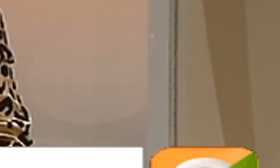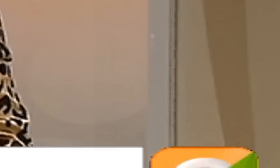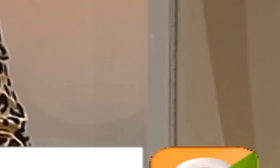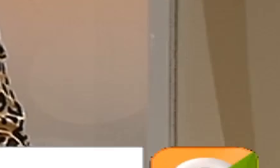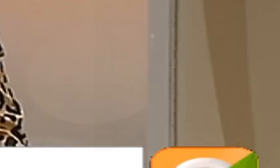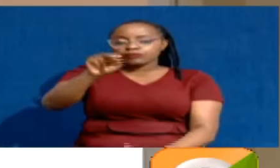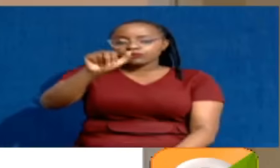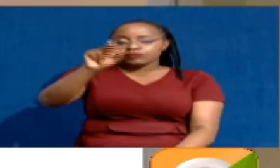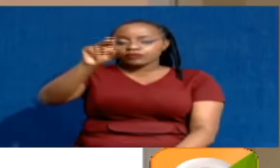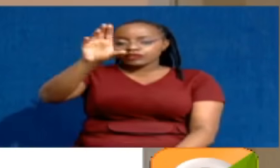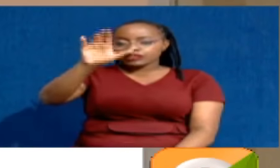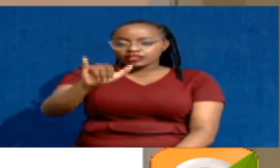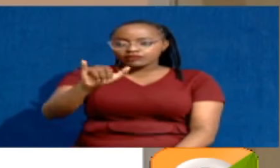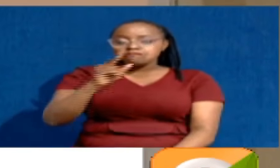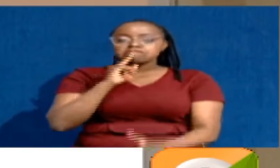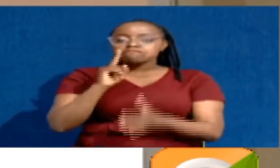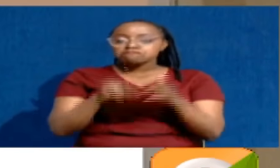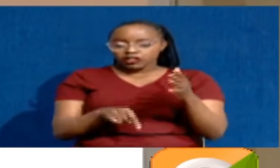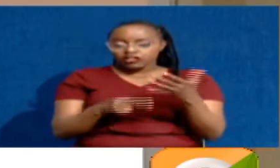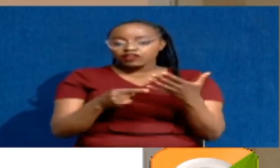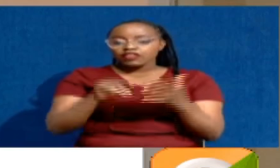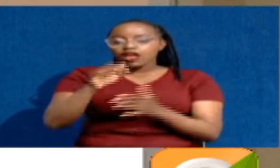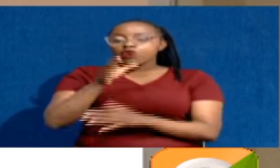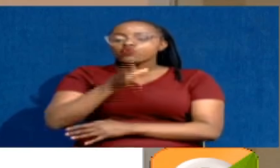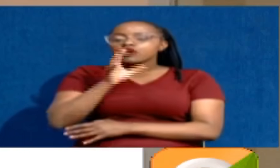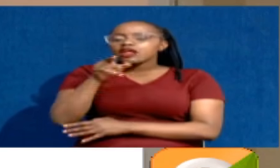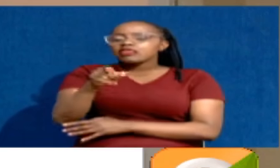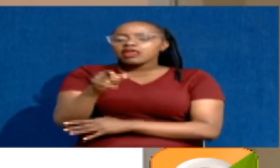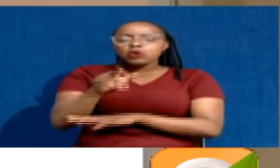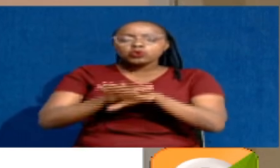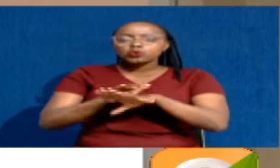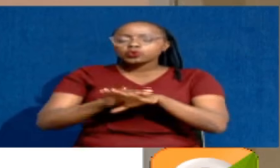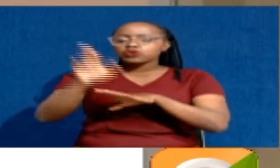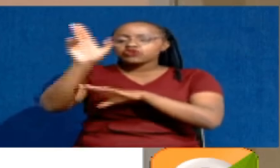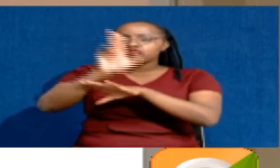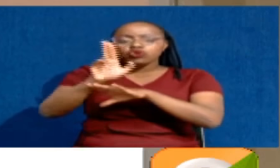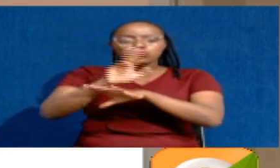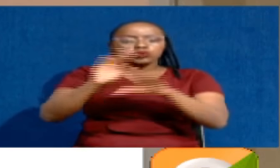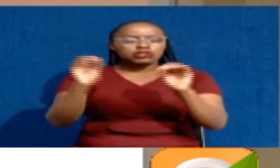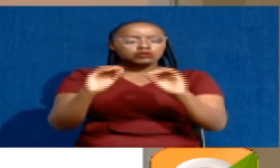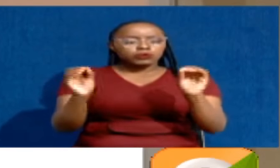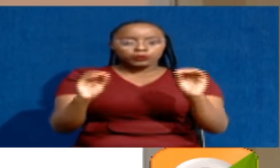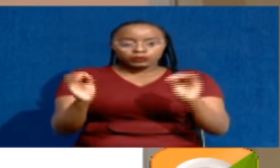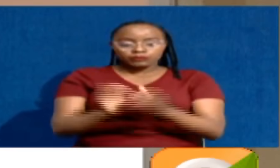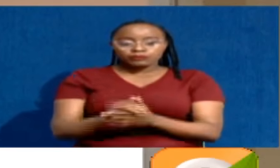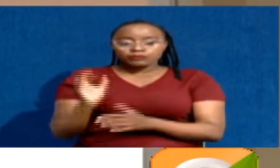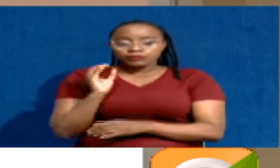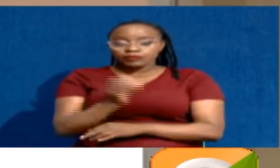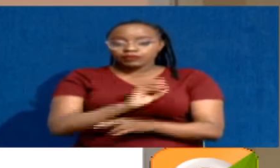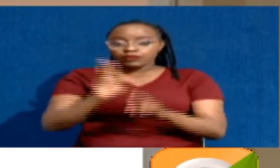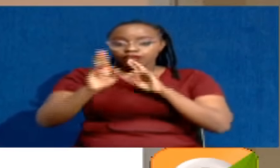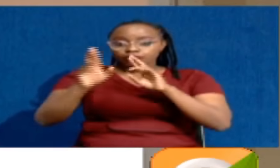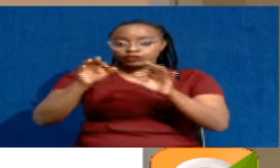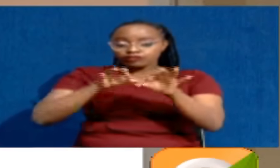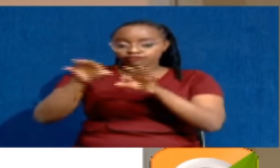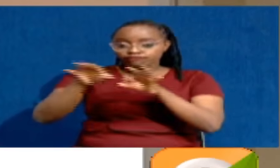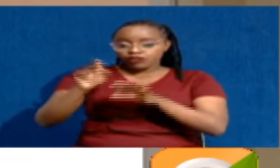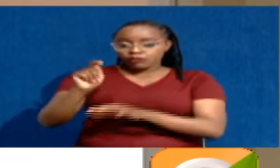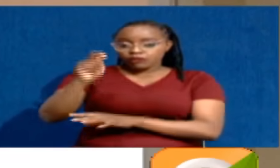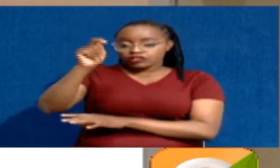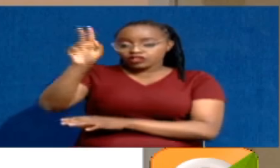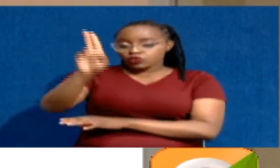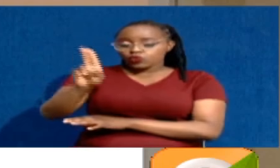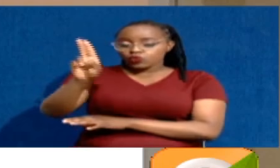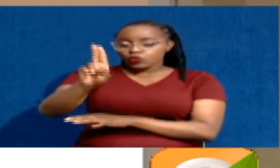Gathangu, that the water in the dam was unfit for human use. As Chemutai Goin reports, the President Kenyatta's